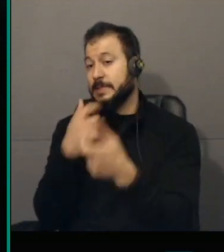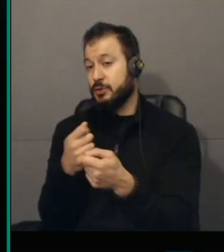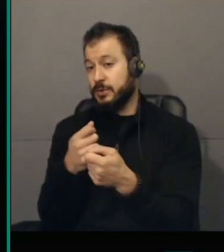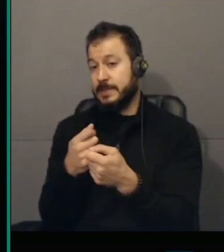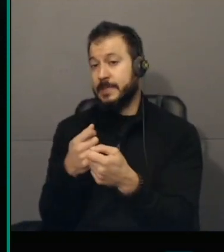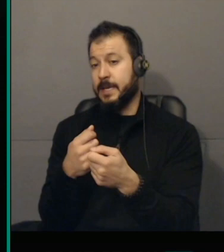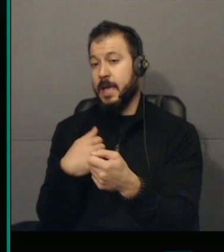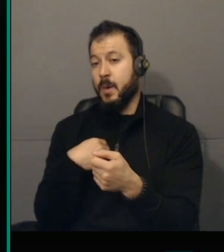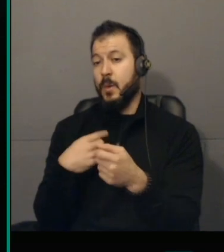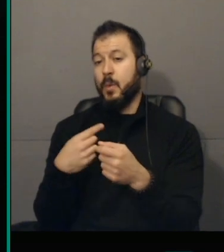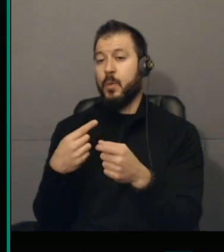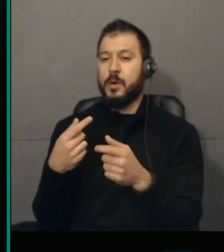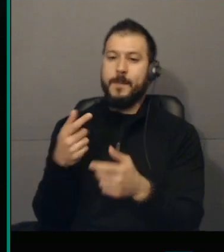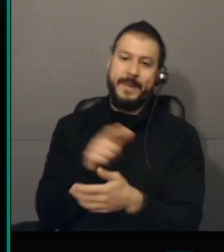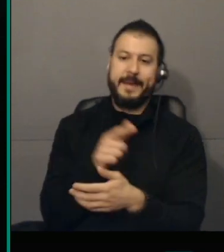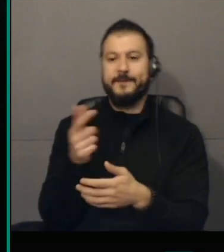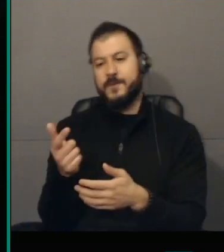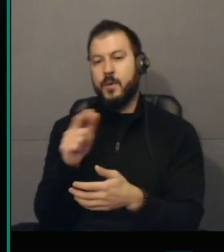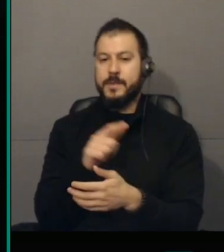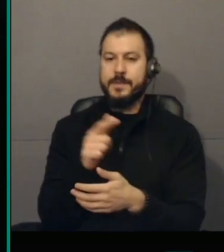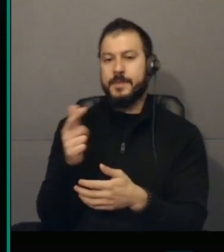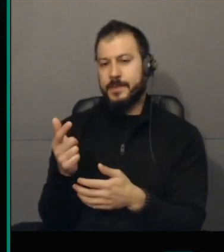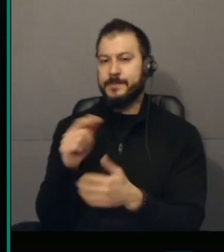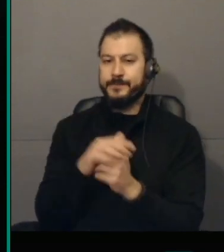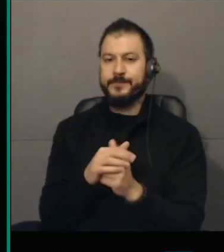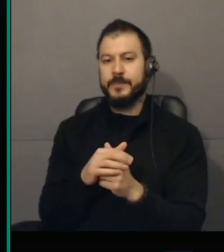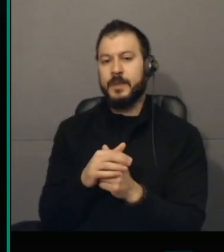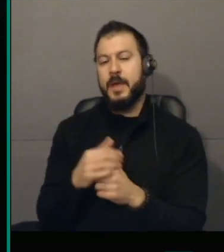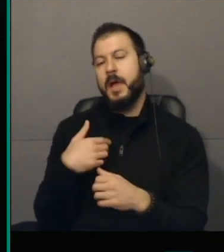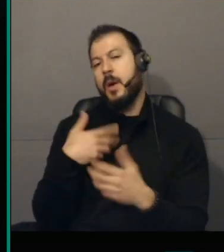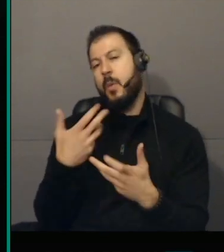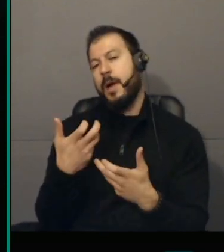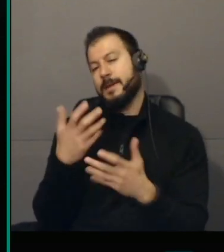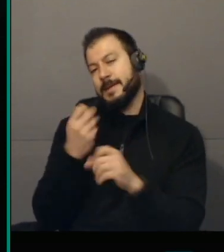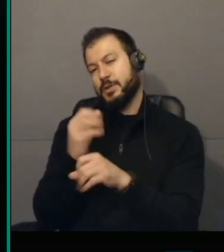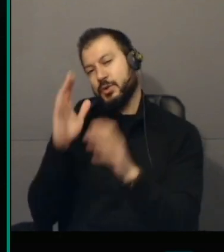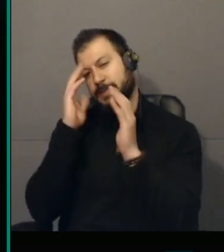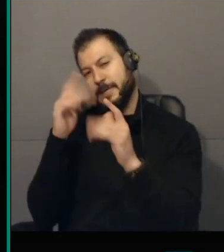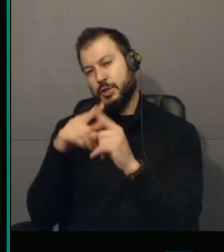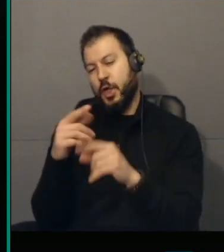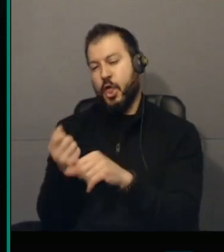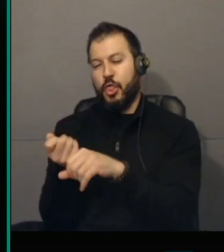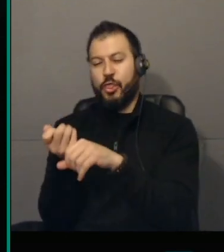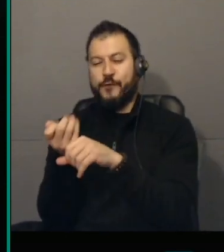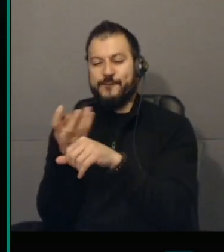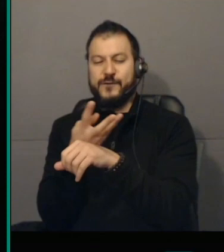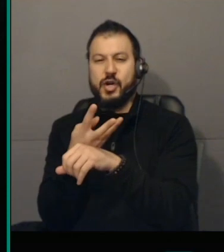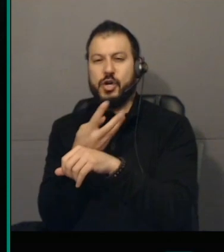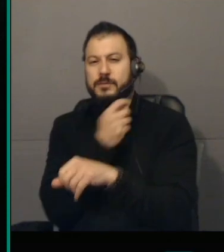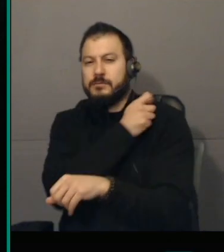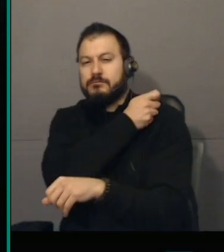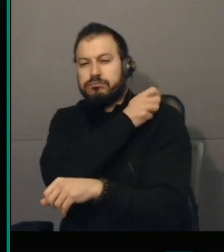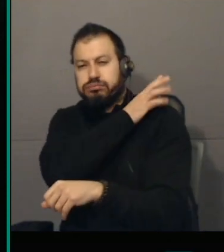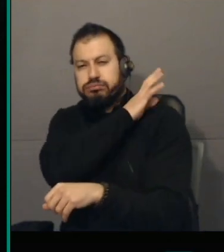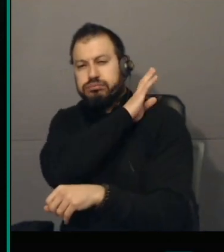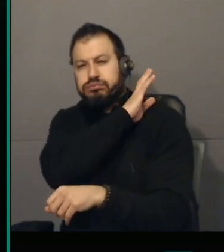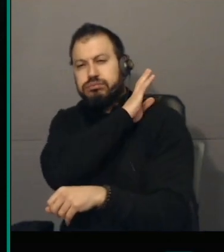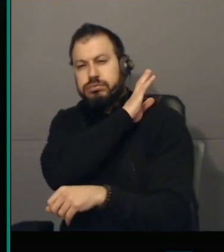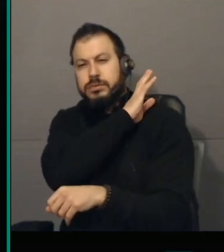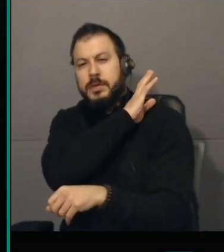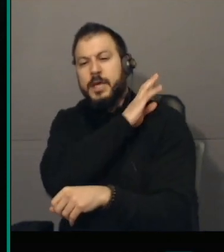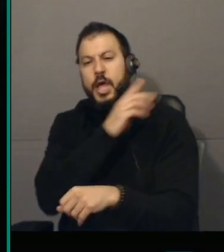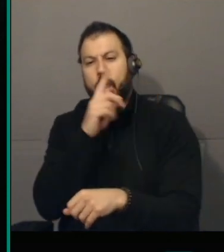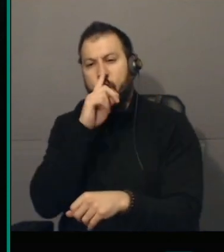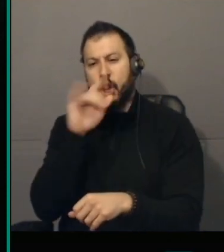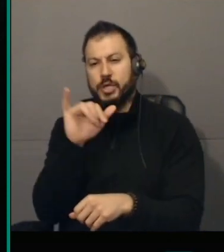interesting here, I'll go back and forth, is that I want to draw your attention to the fur on Kate's armor. And in this case, it